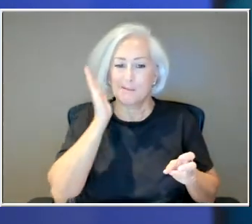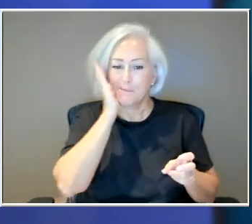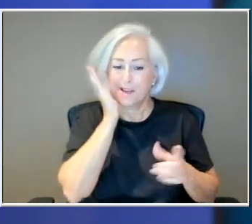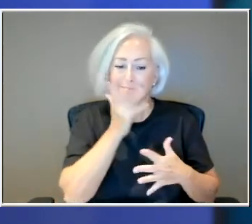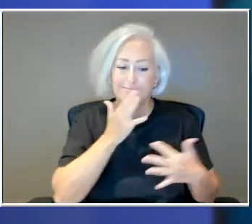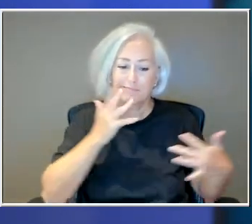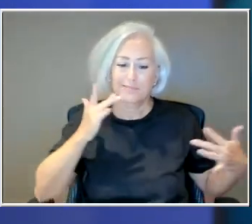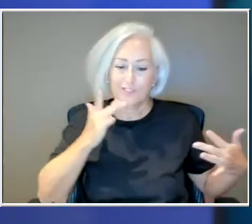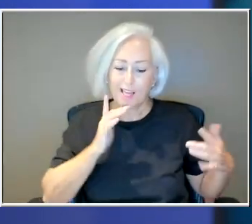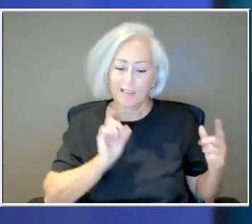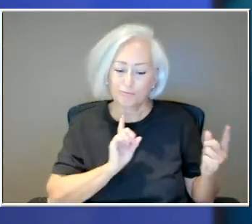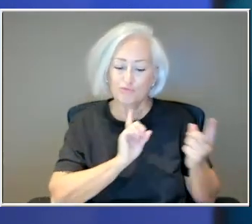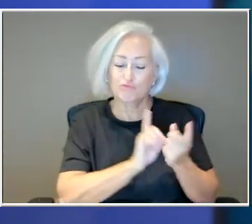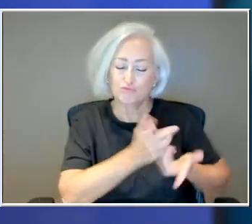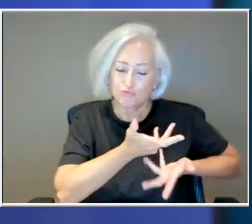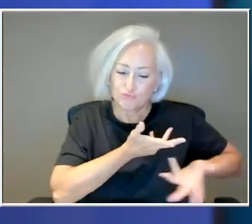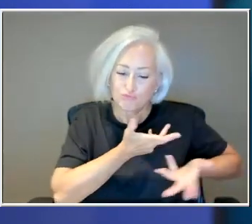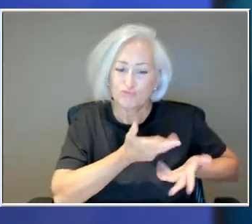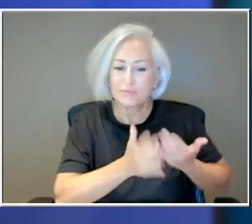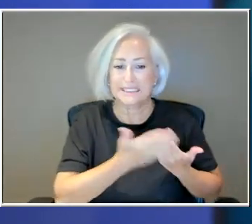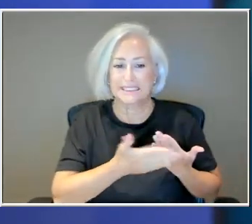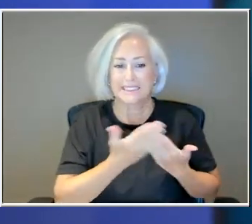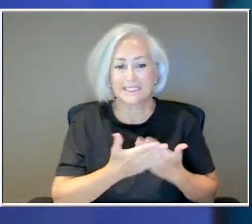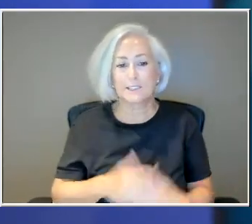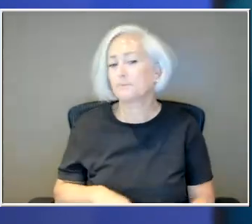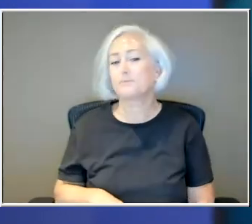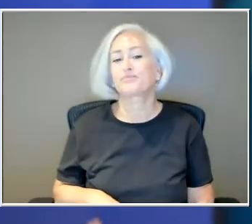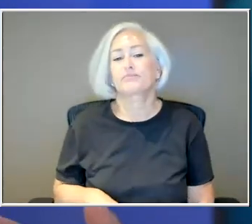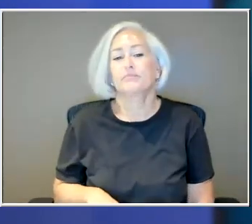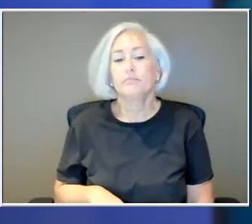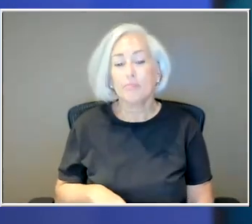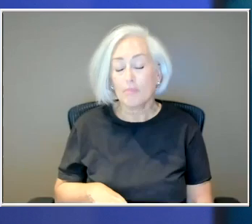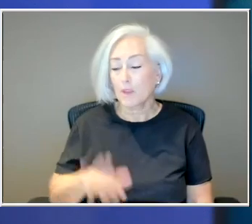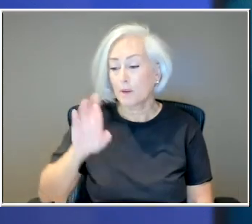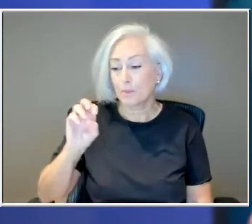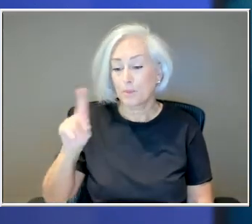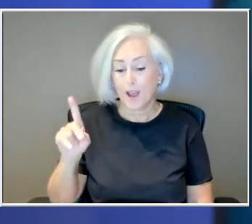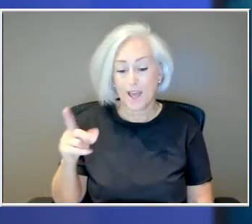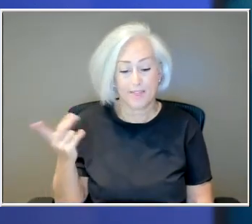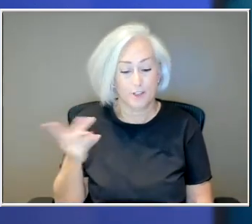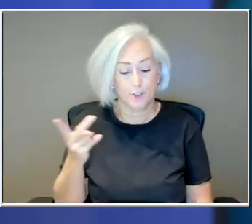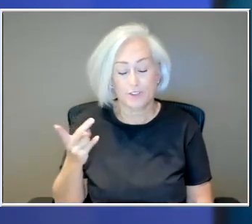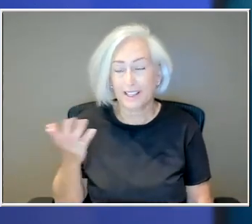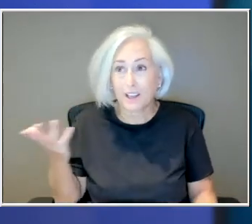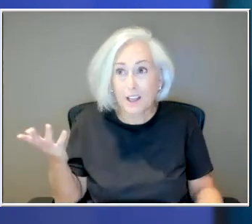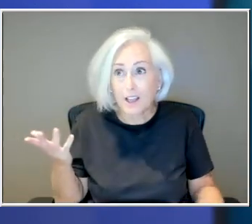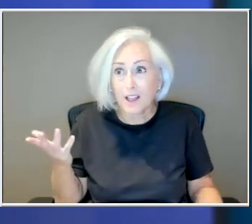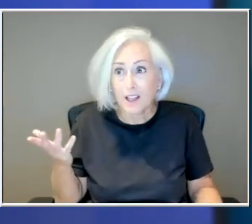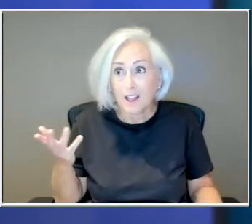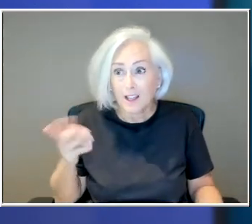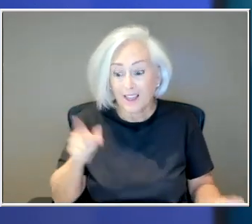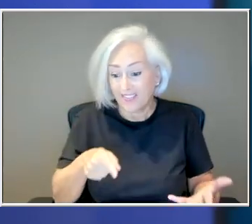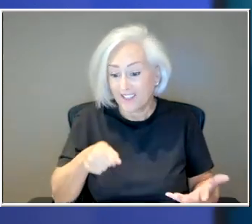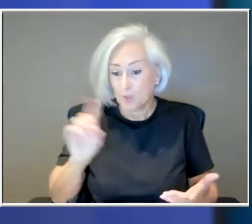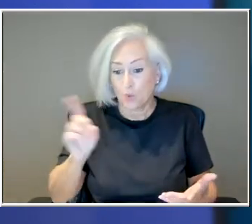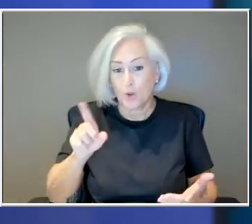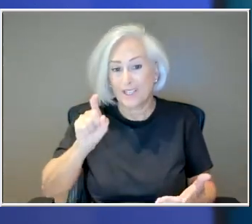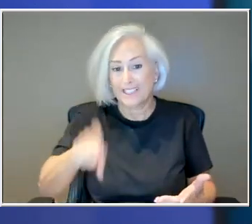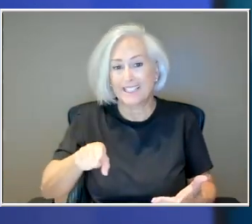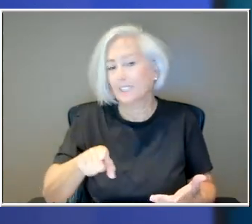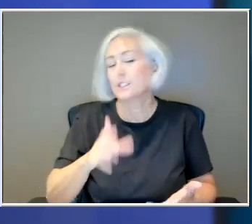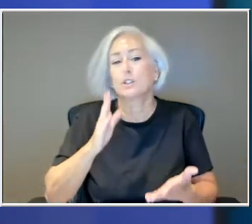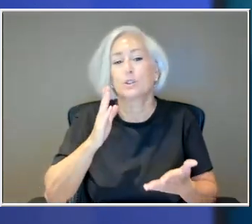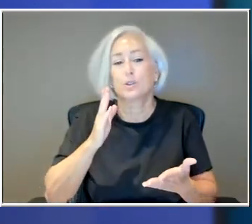kind of at a loss. We thought, is this it? We asked Dr. Shanae, is this it? Like, is this where we have to start thinking about